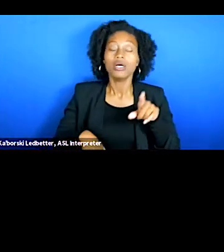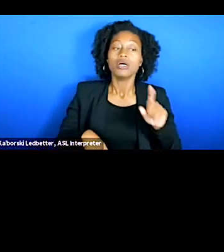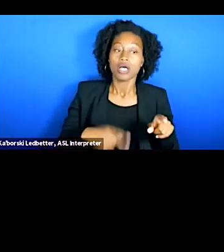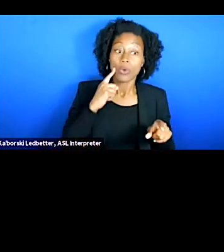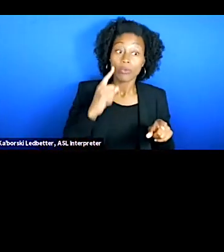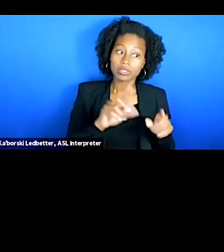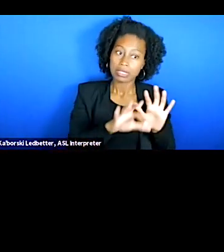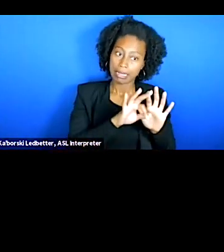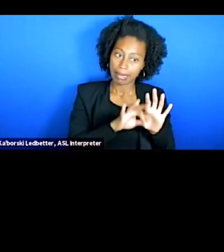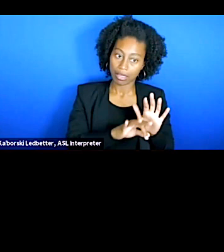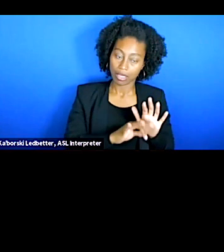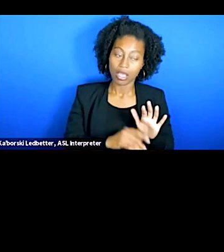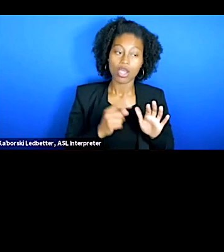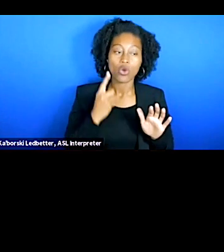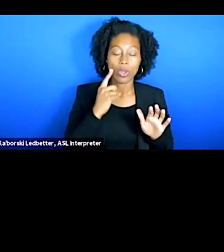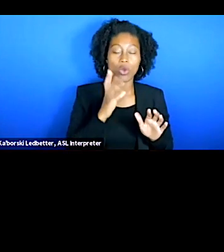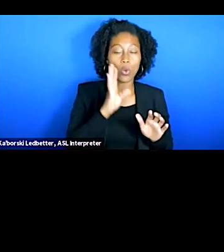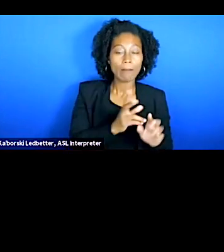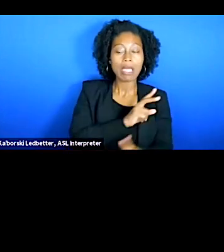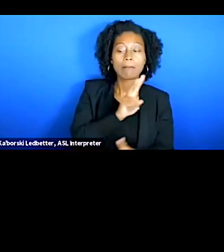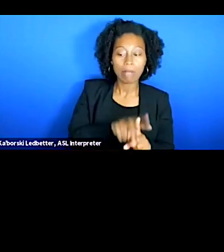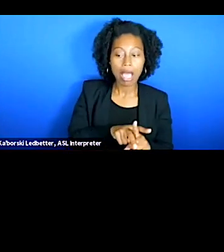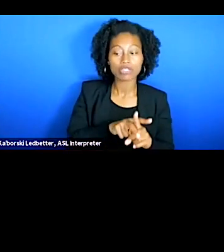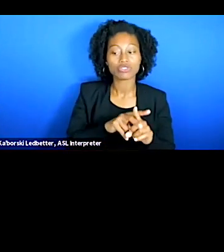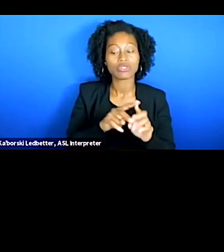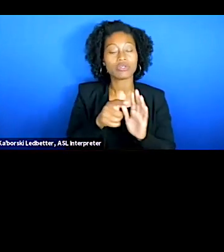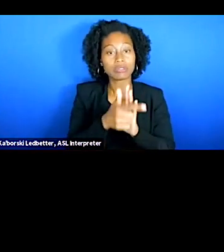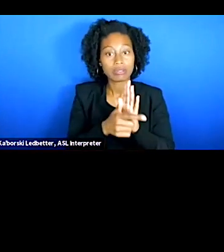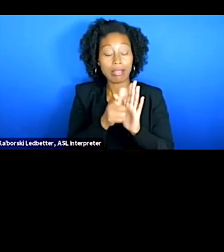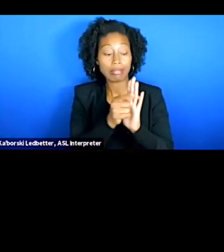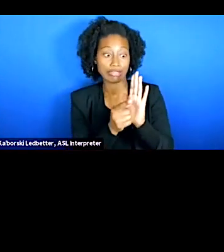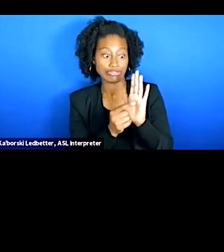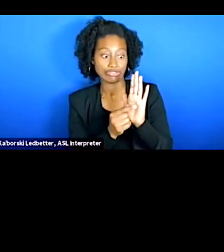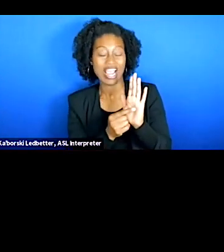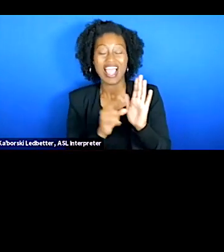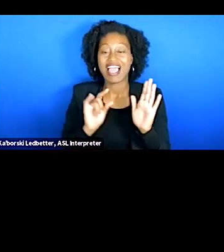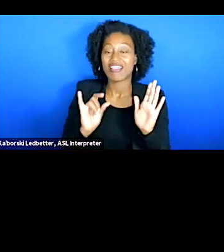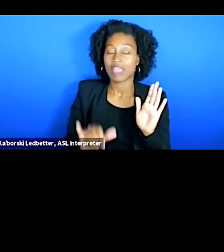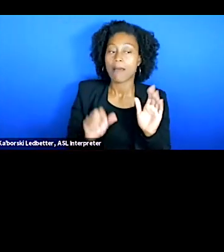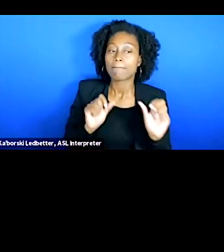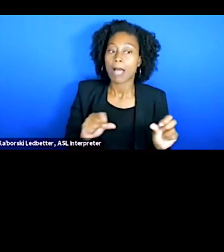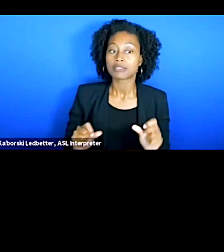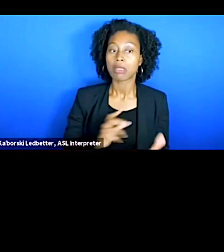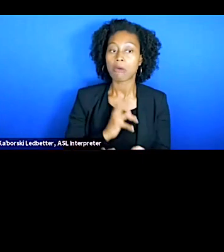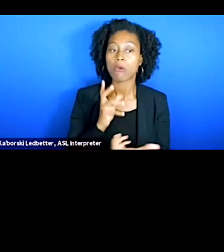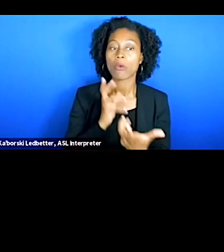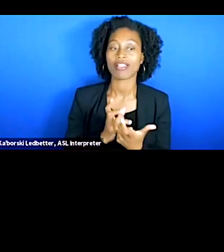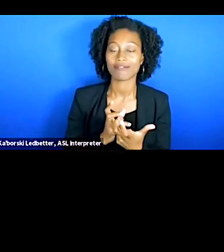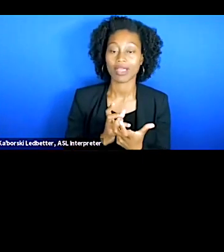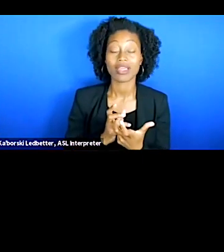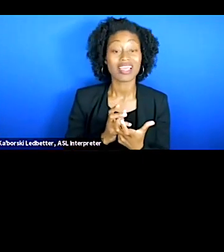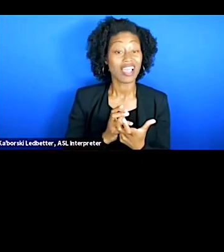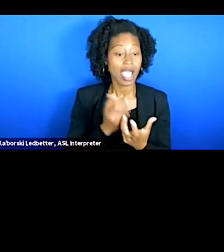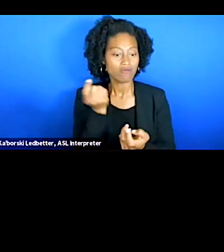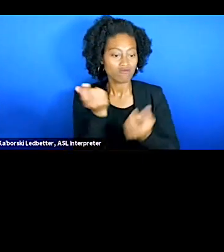This criteria will be applied to literature that is potentially relevant in order to weed out studies that are